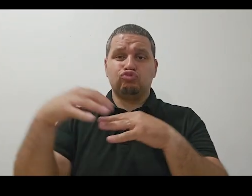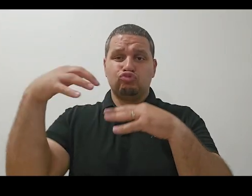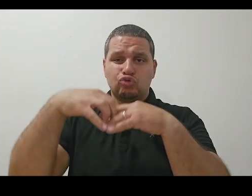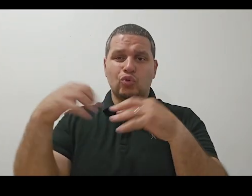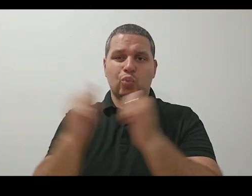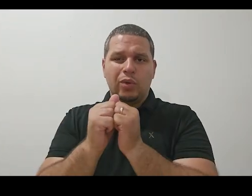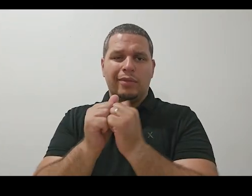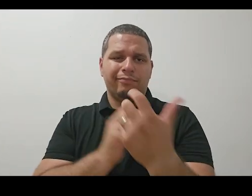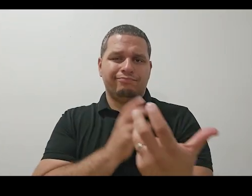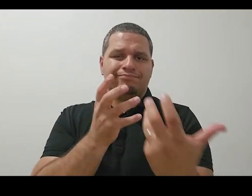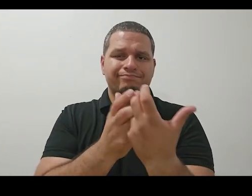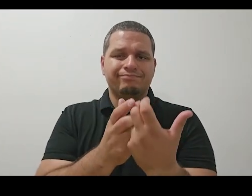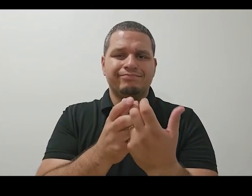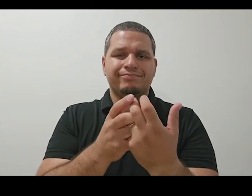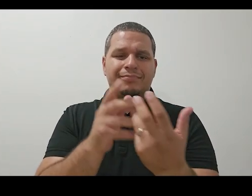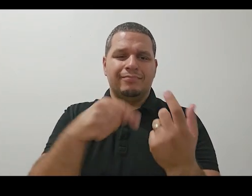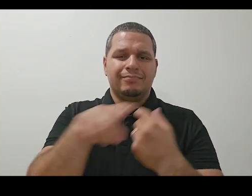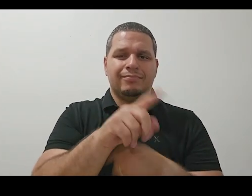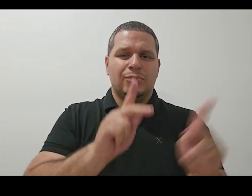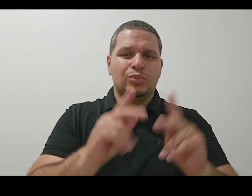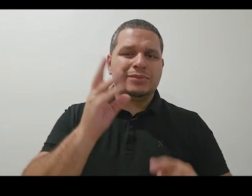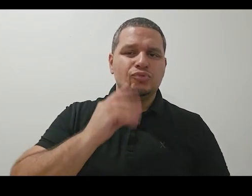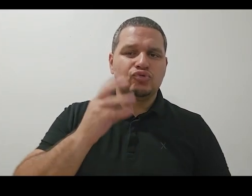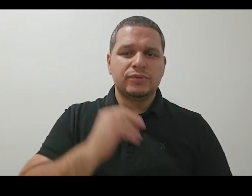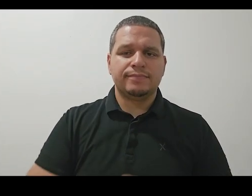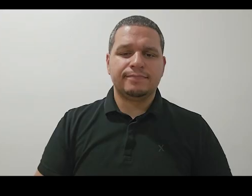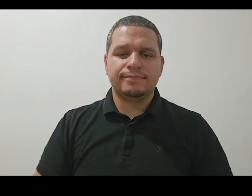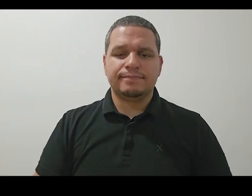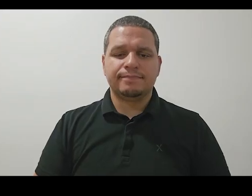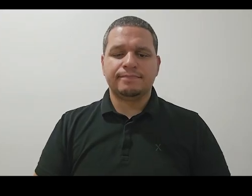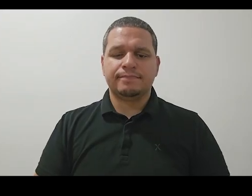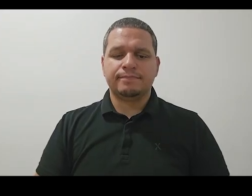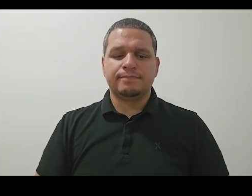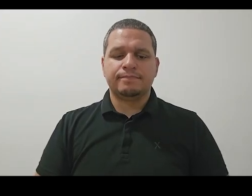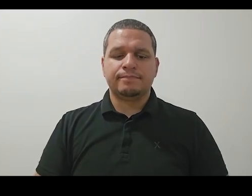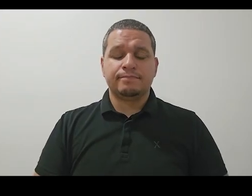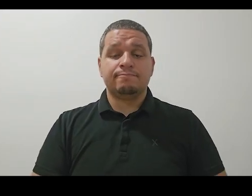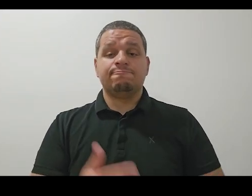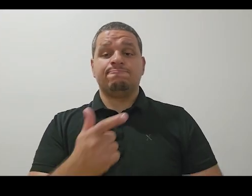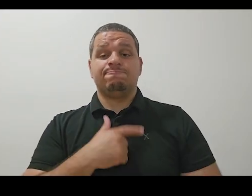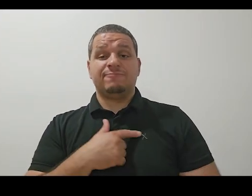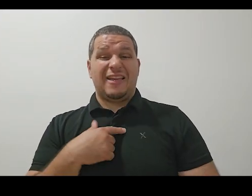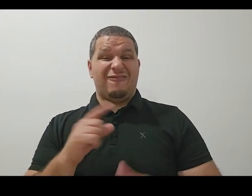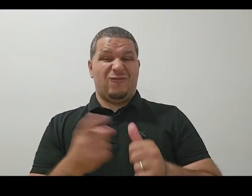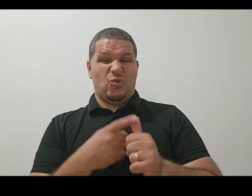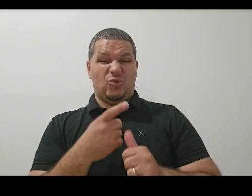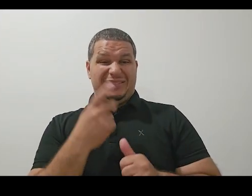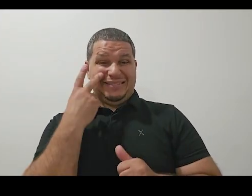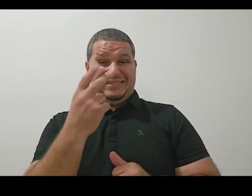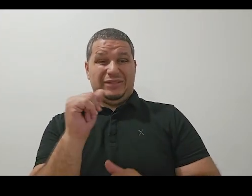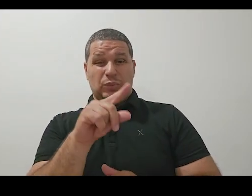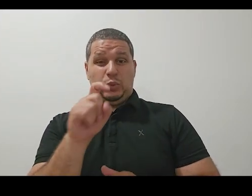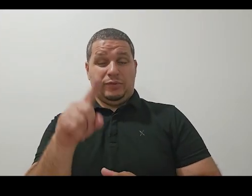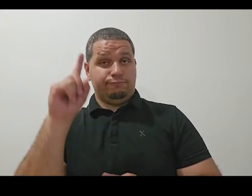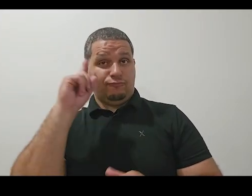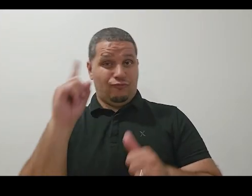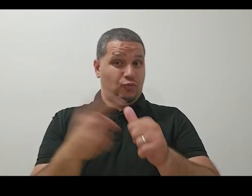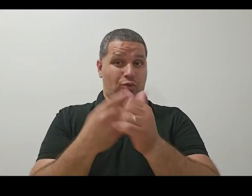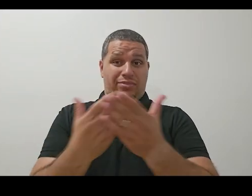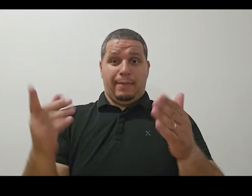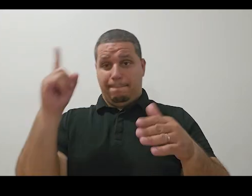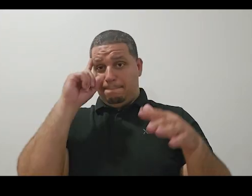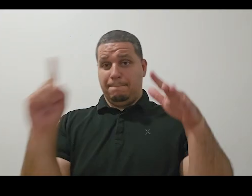of people they serve. So when I first see this question, the first thing that popped in my head